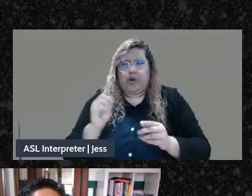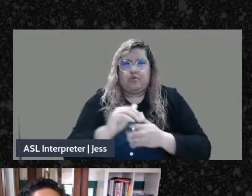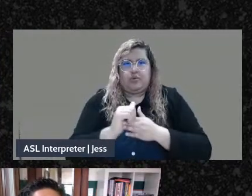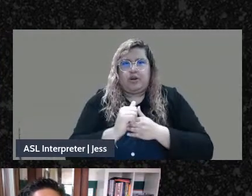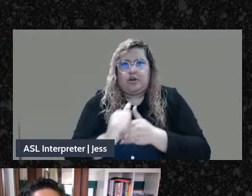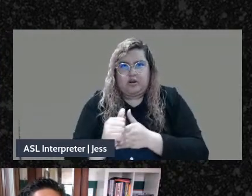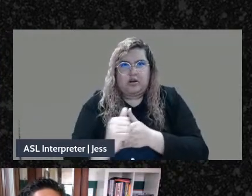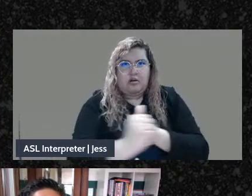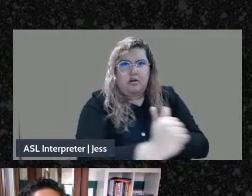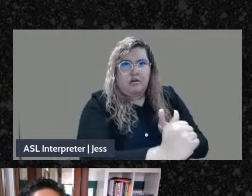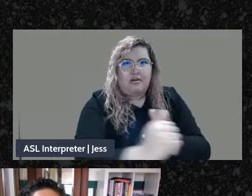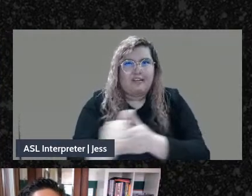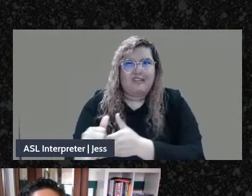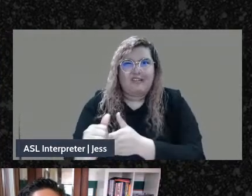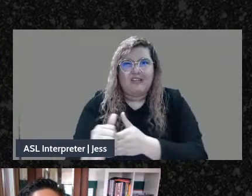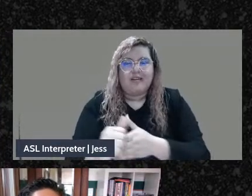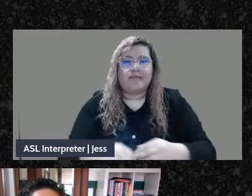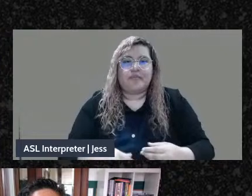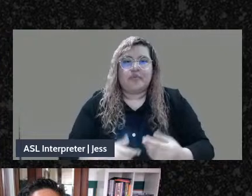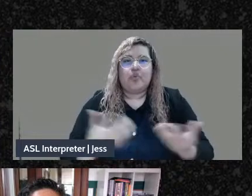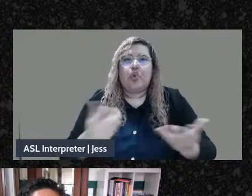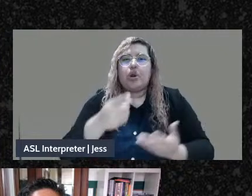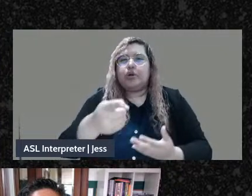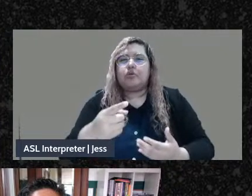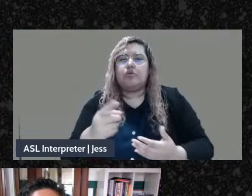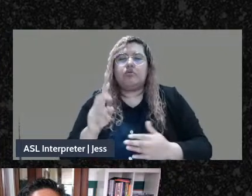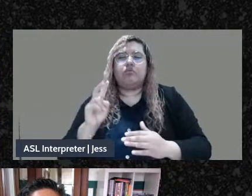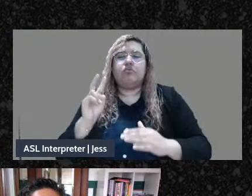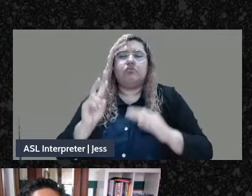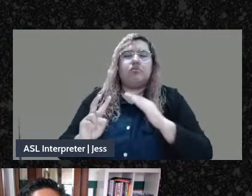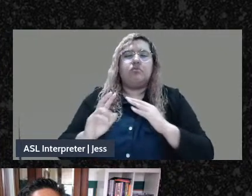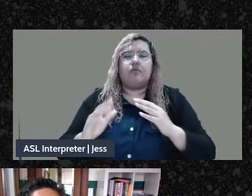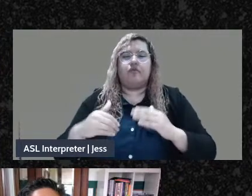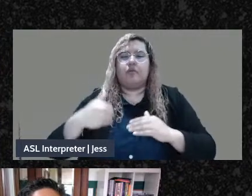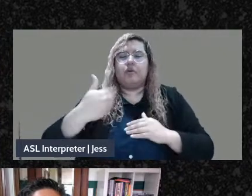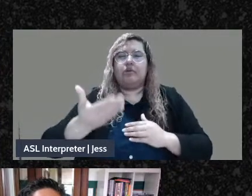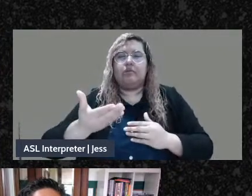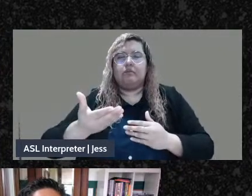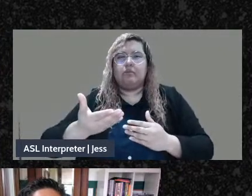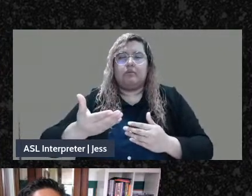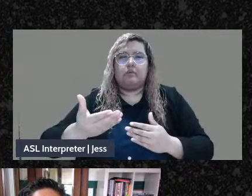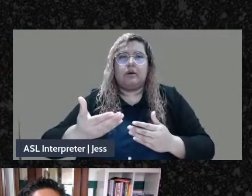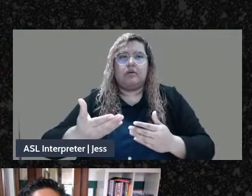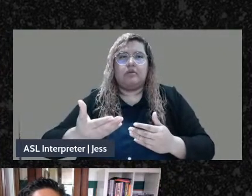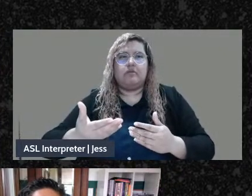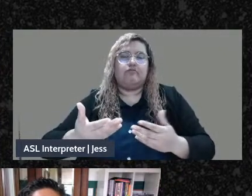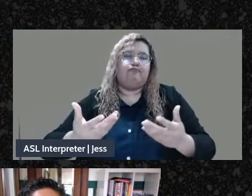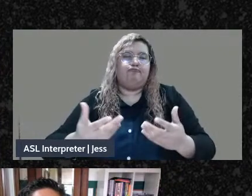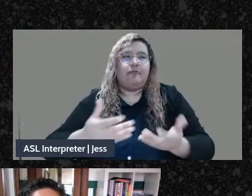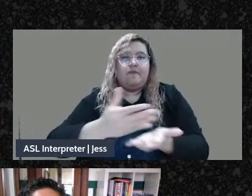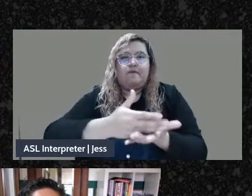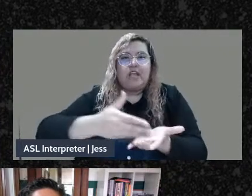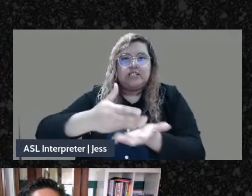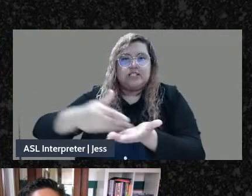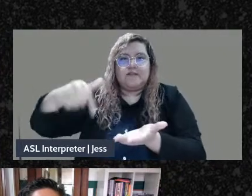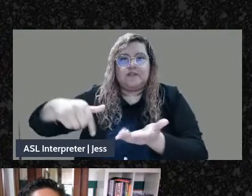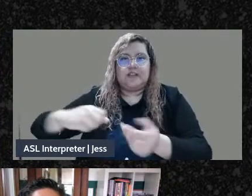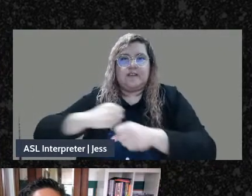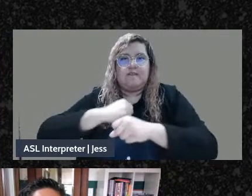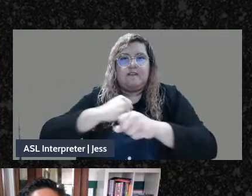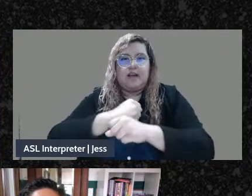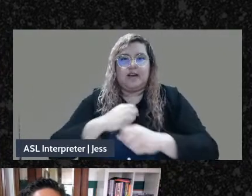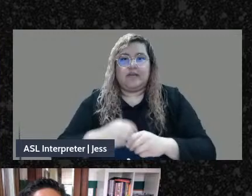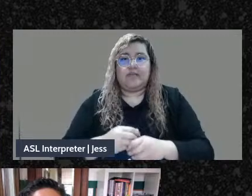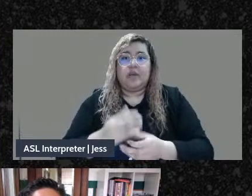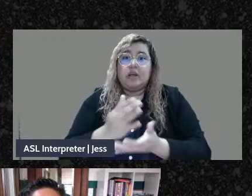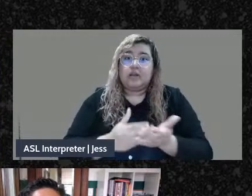what each of you are anticipating about the next phases of these fights. And some of those insights are like for all of